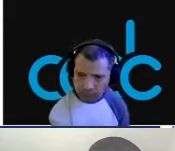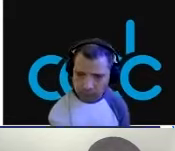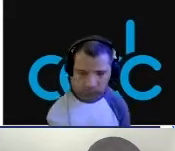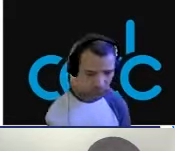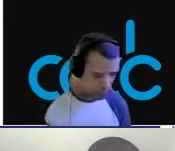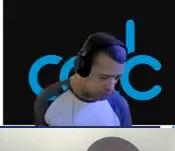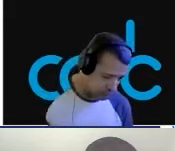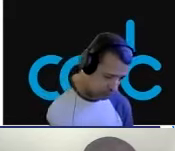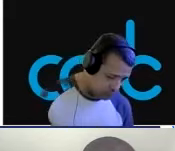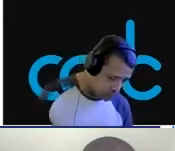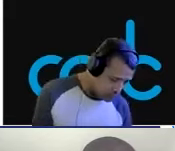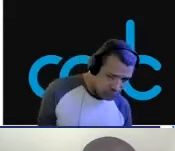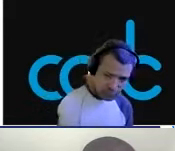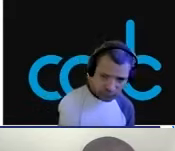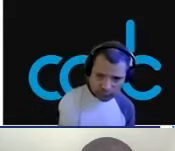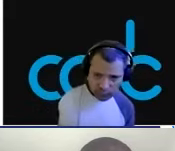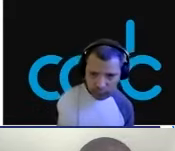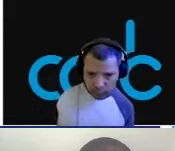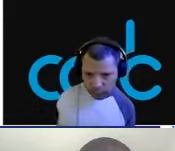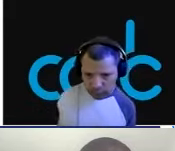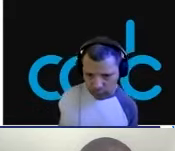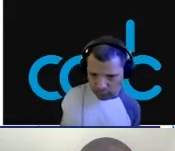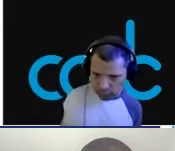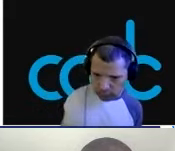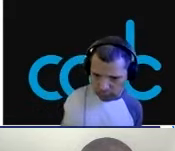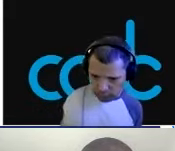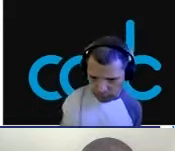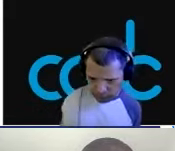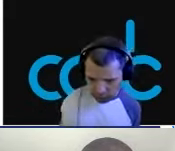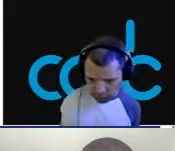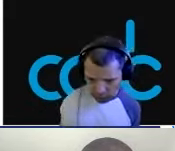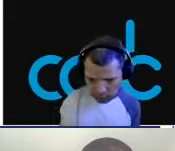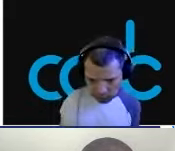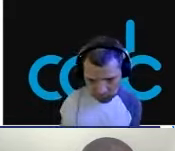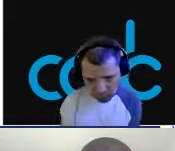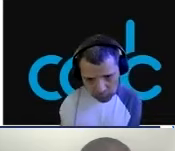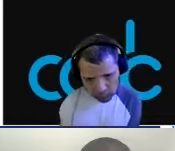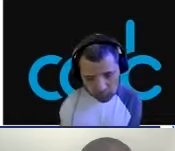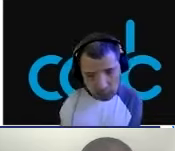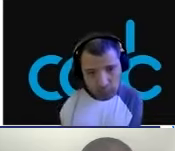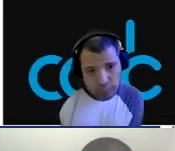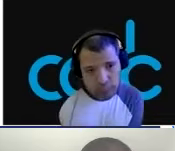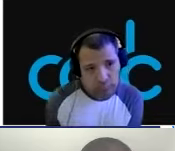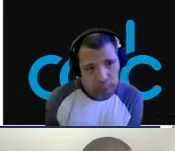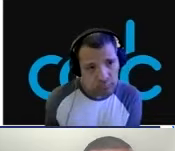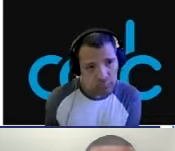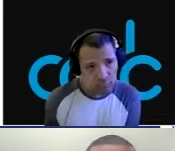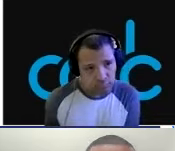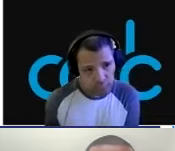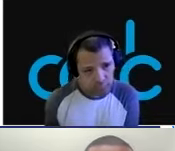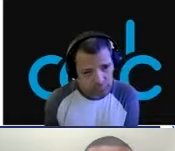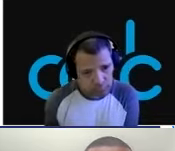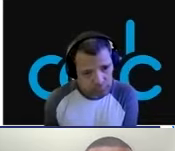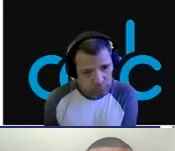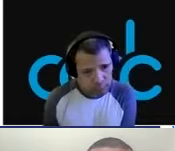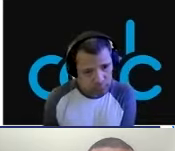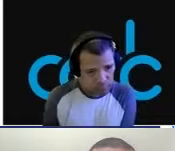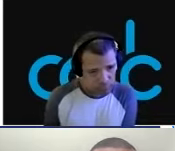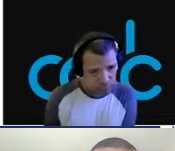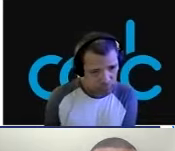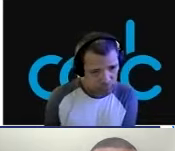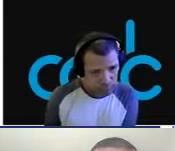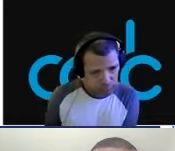join today. I know you all are very busy. This is very important work. Thank you for all that you do in your communities and your respective organizations to advance